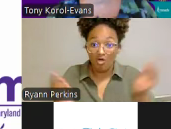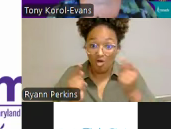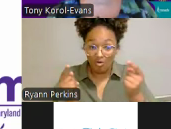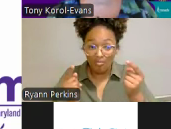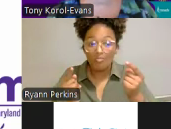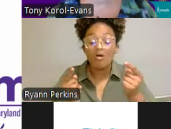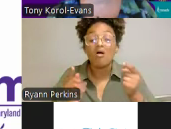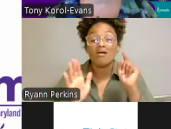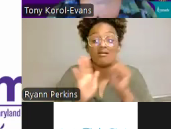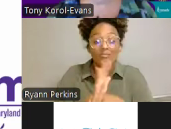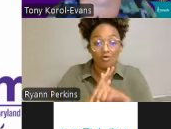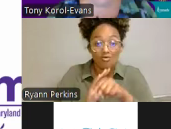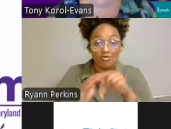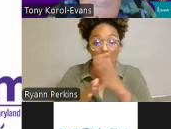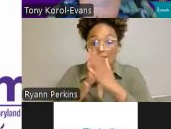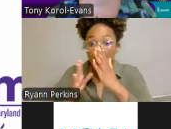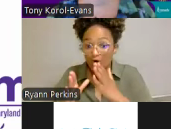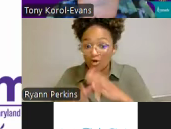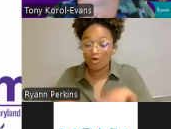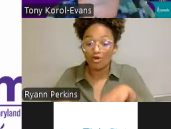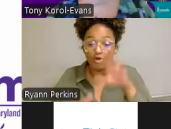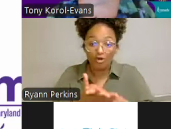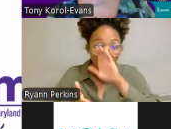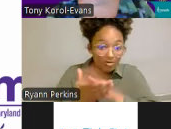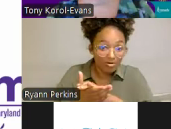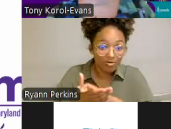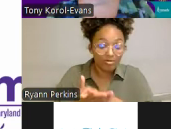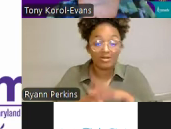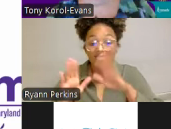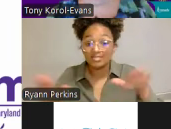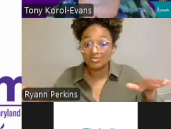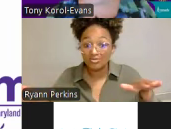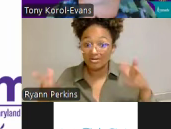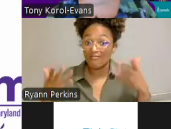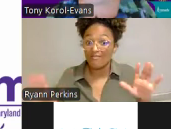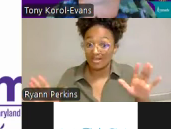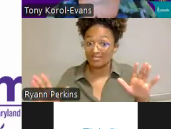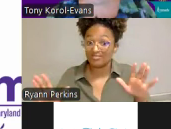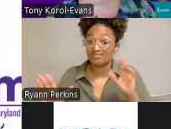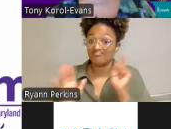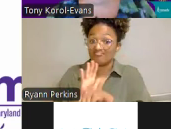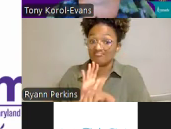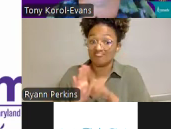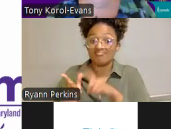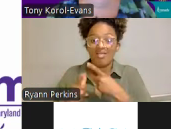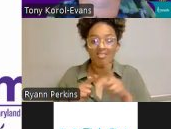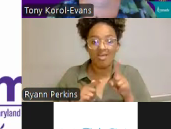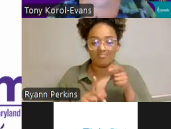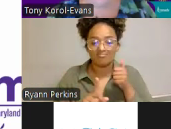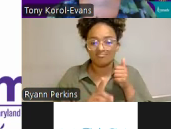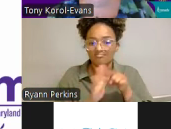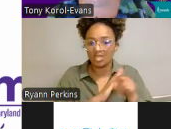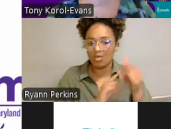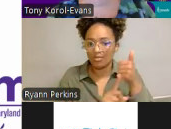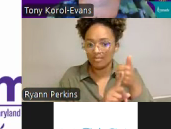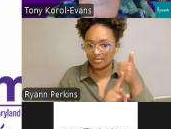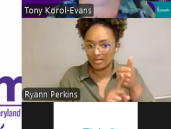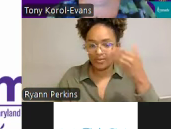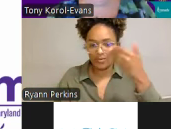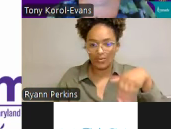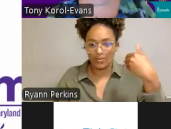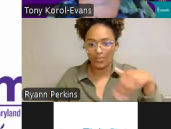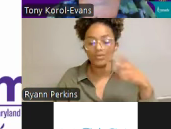spouse, their partner, sometimes their children, and then taken their own life. And that has been a very steady trend that